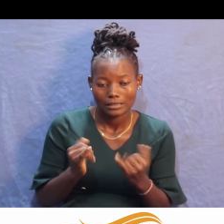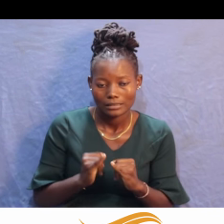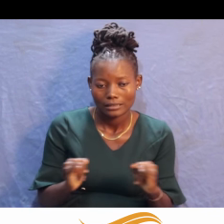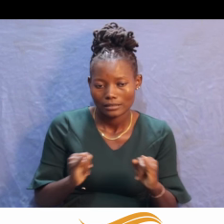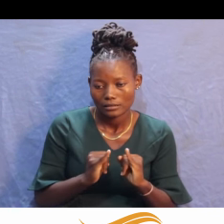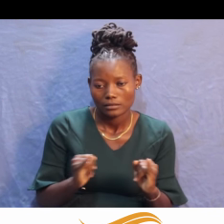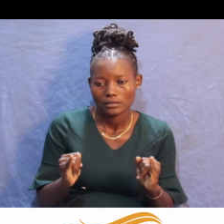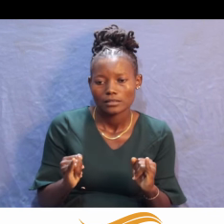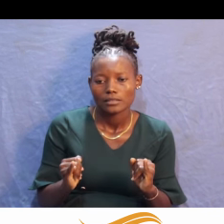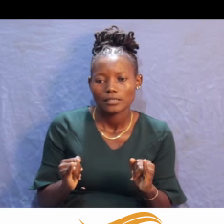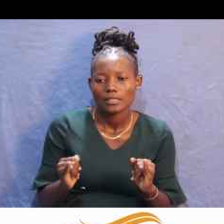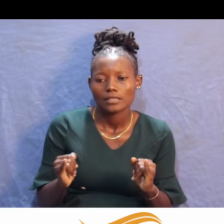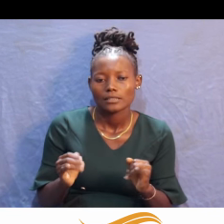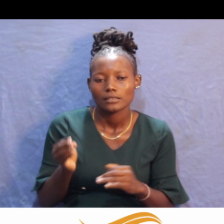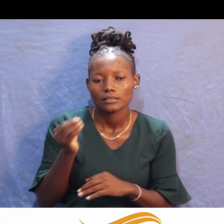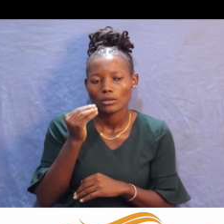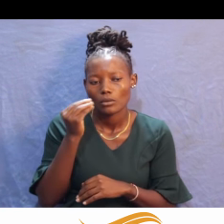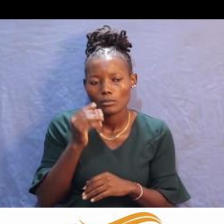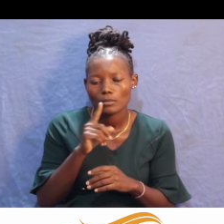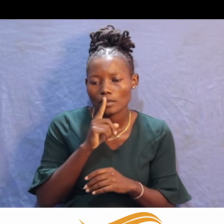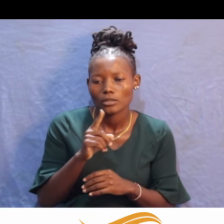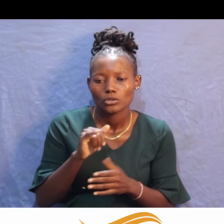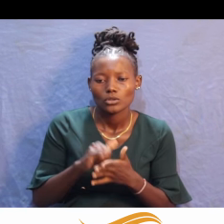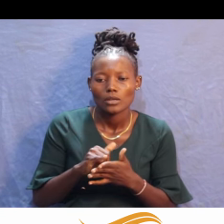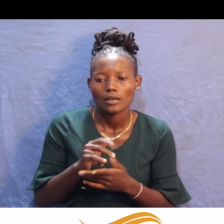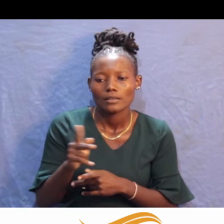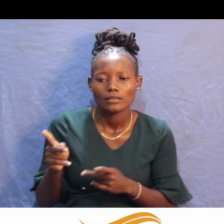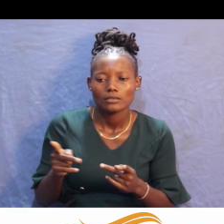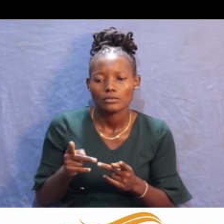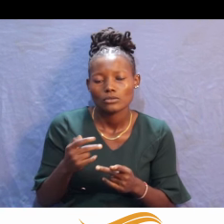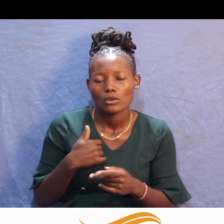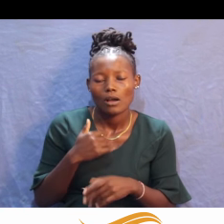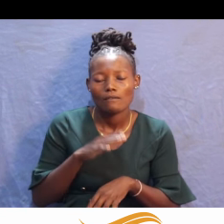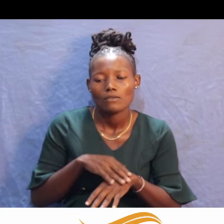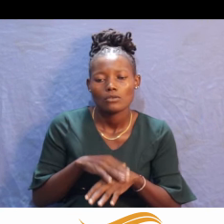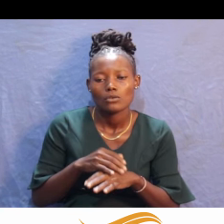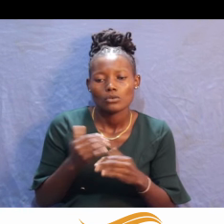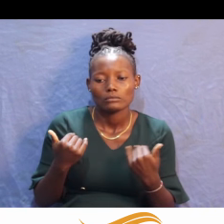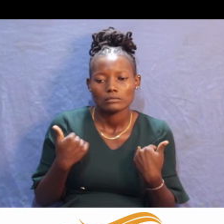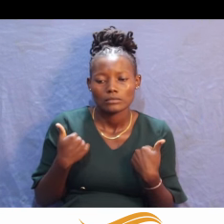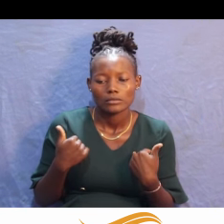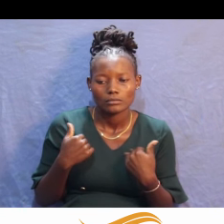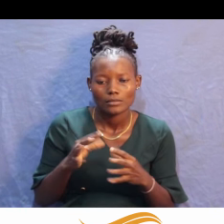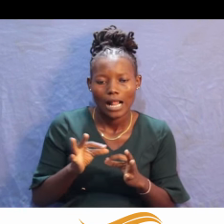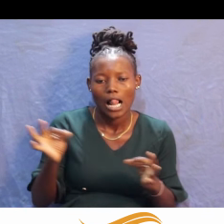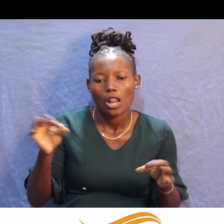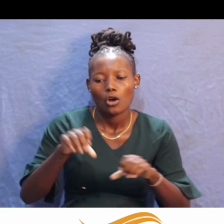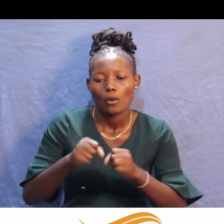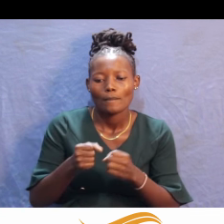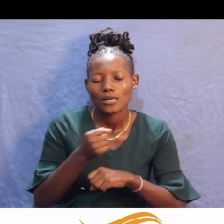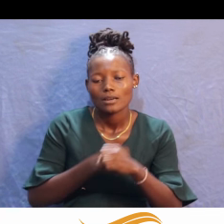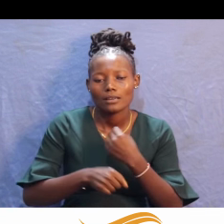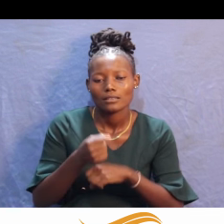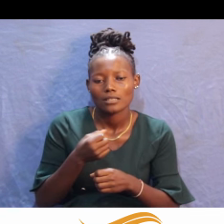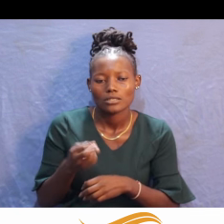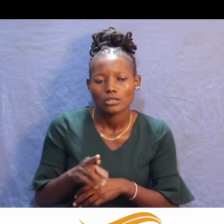sleep. And that's a whole lecture in itself, is how to achieve good sleep hygiene. An aerobic exercise, and we're going to talk about